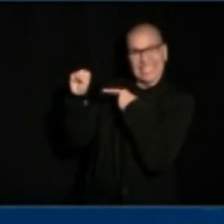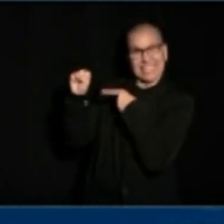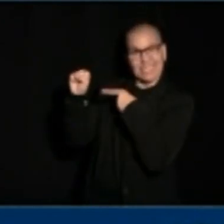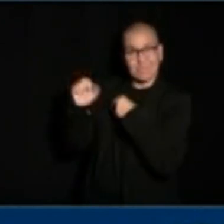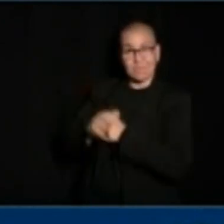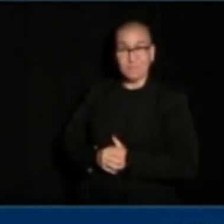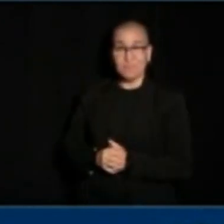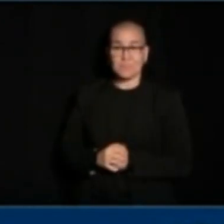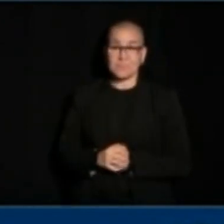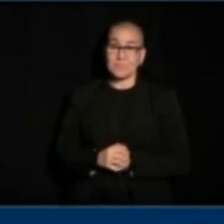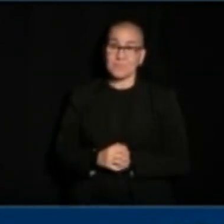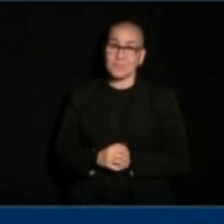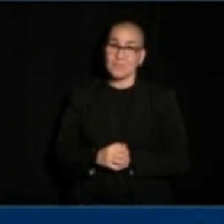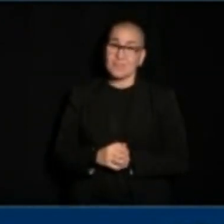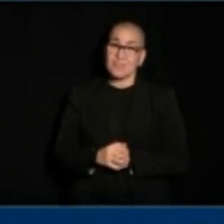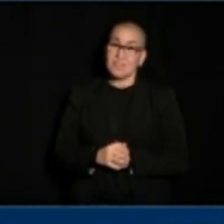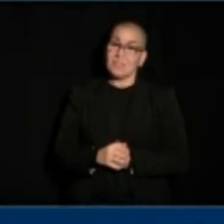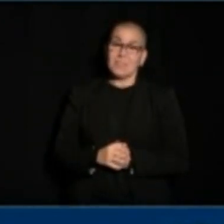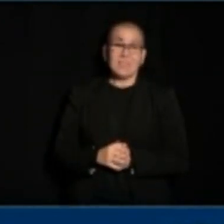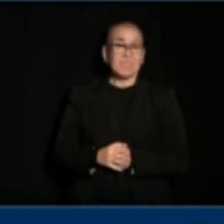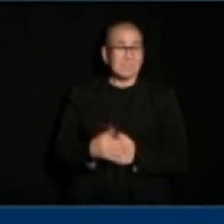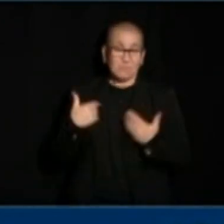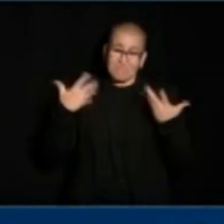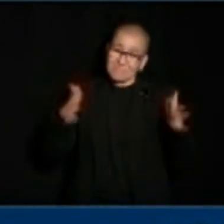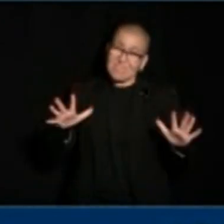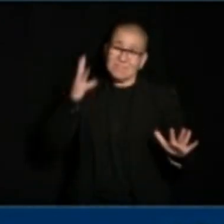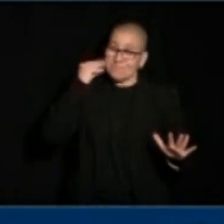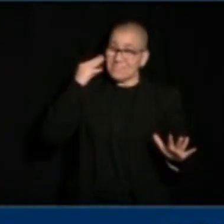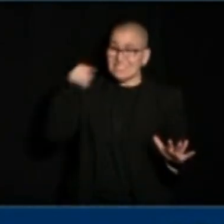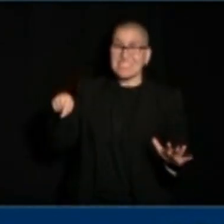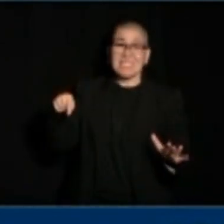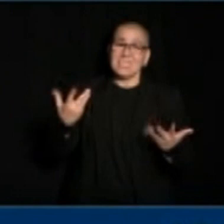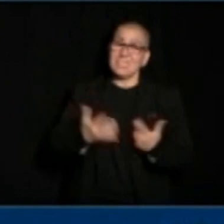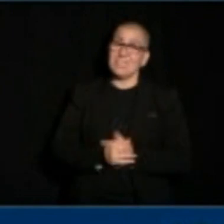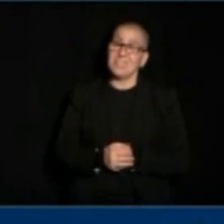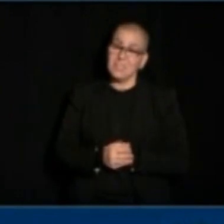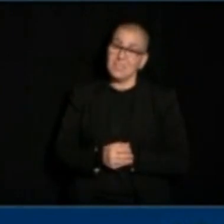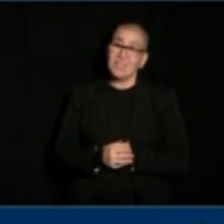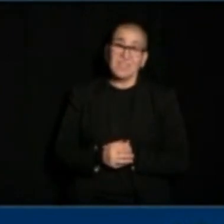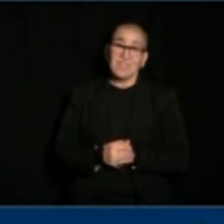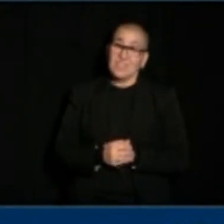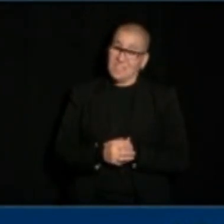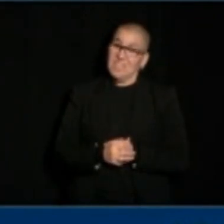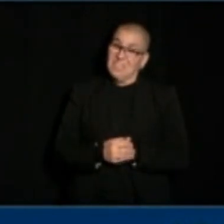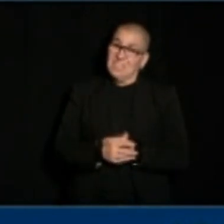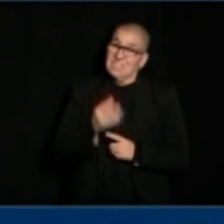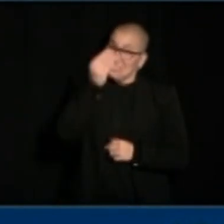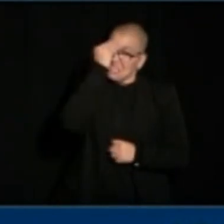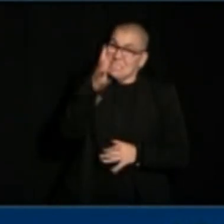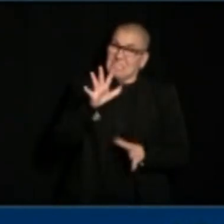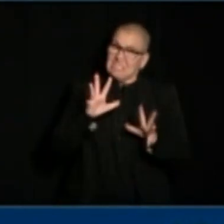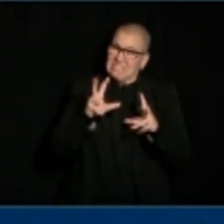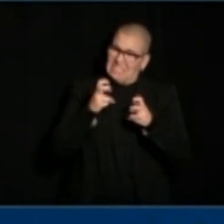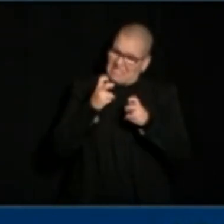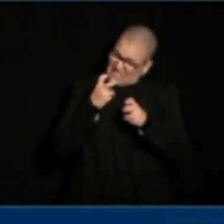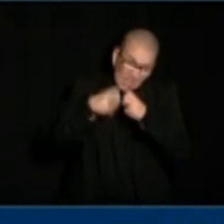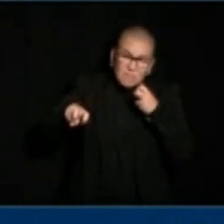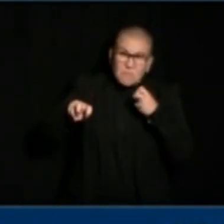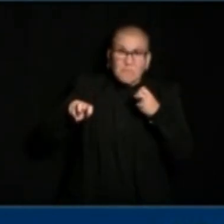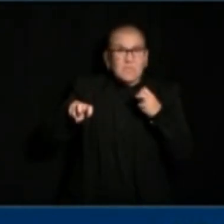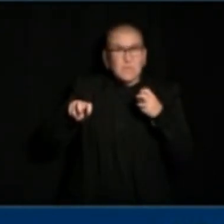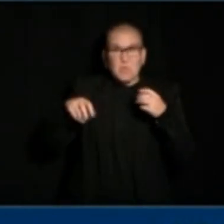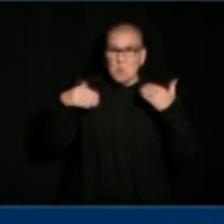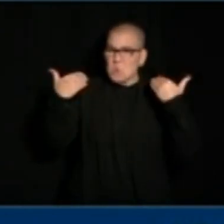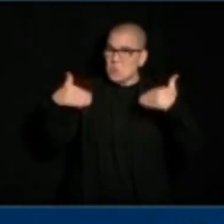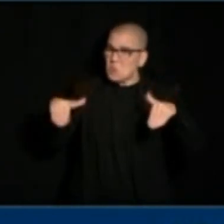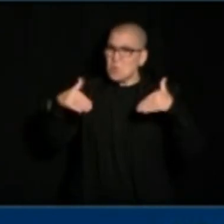We've done this, Minnesota. We've done it before. It wasn't easy. It was incredibly hard. In the spring, you were asked and